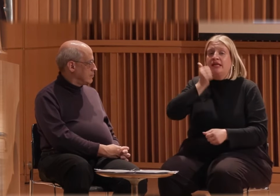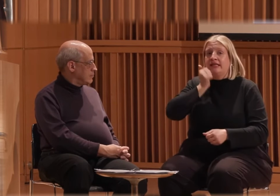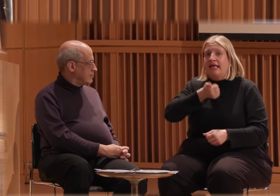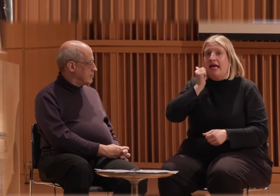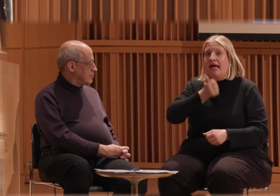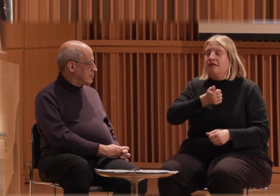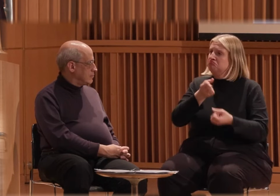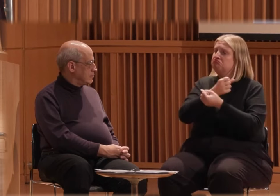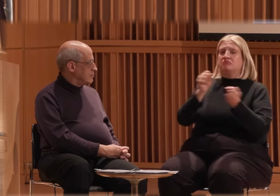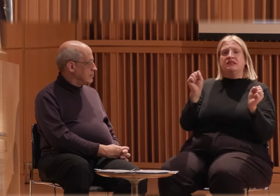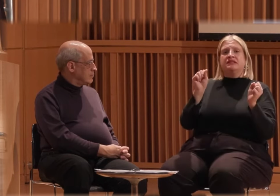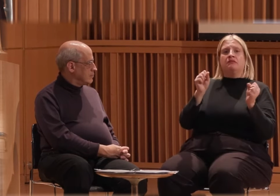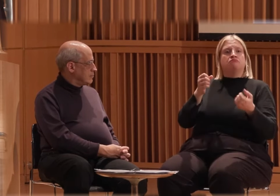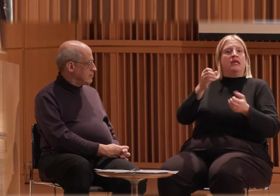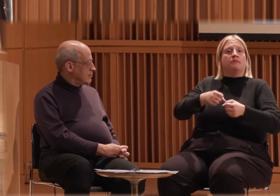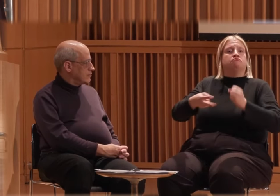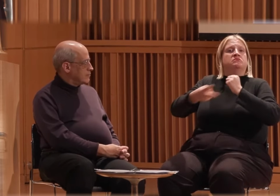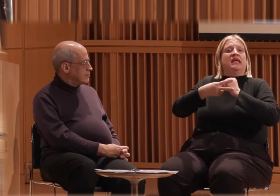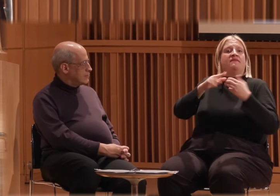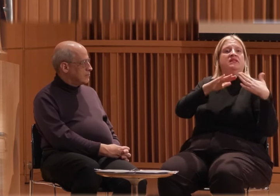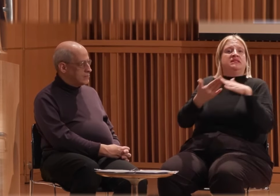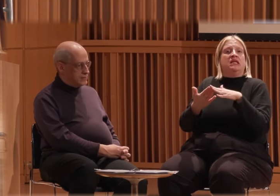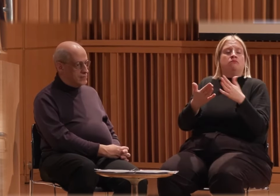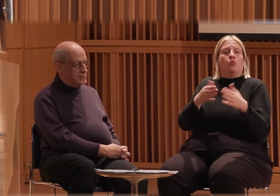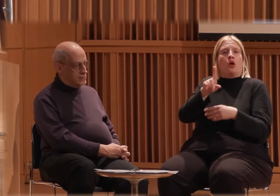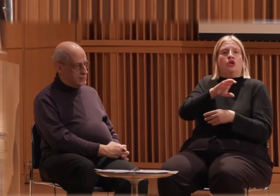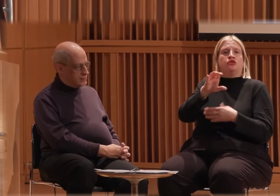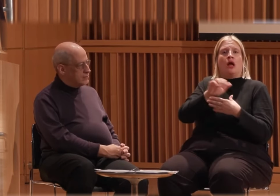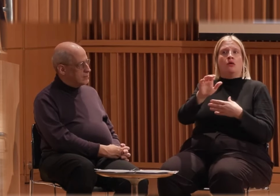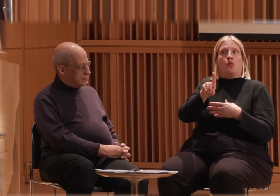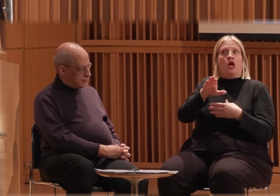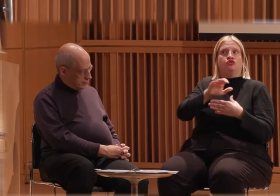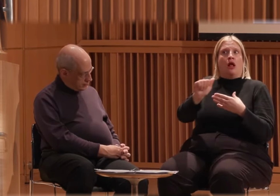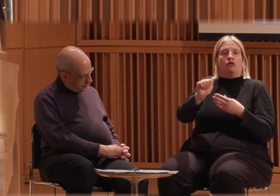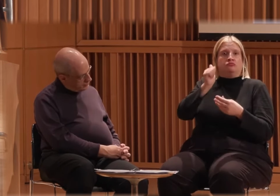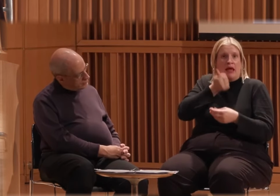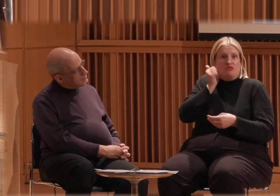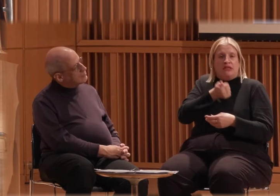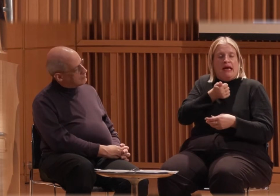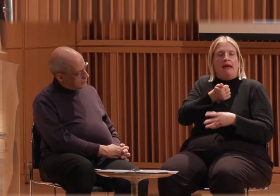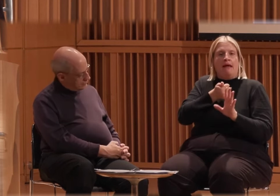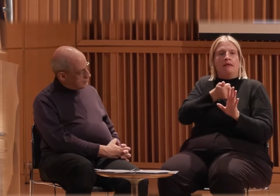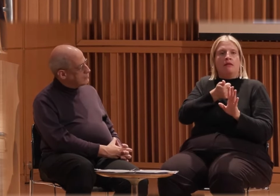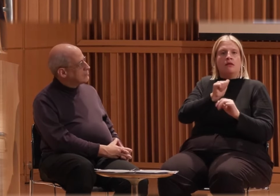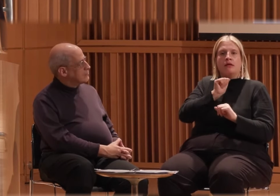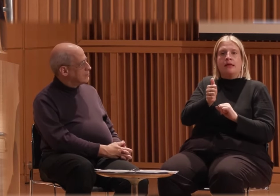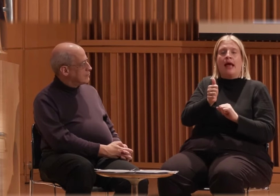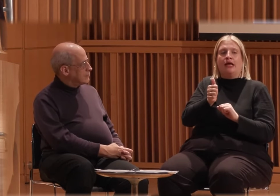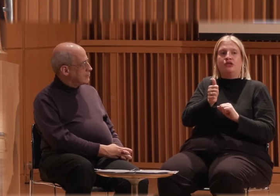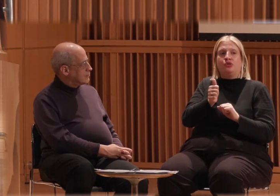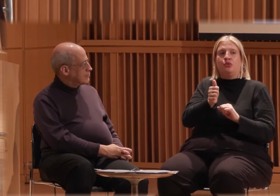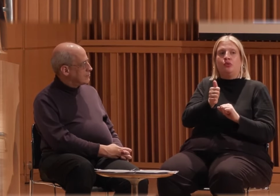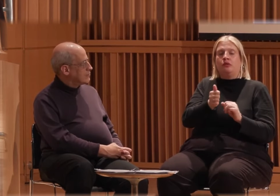saved the city $100 a day to not mitigate